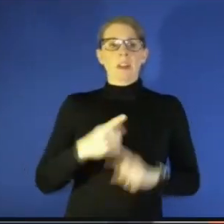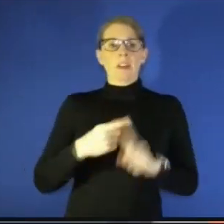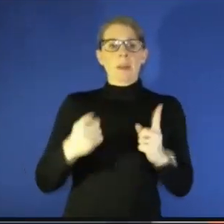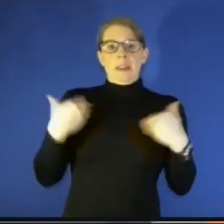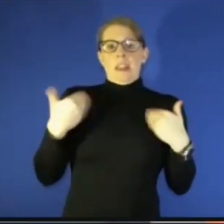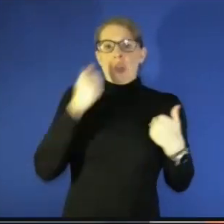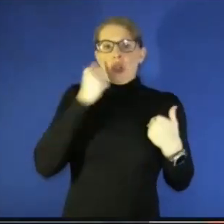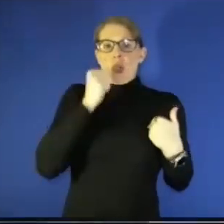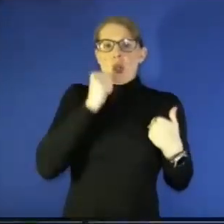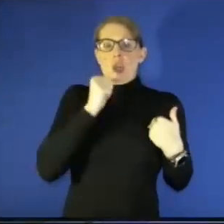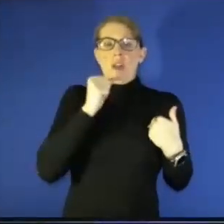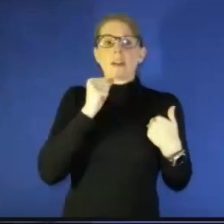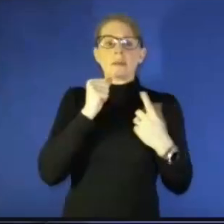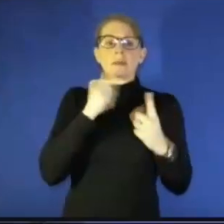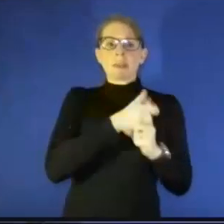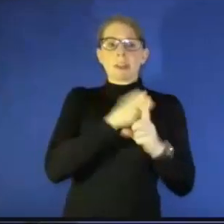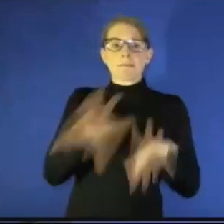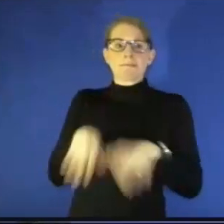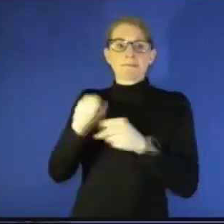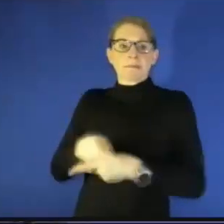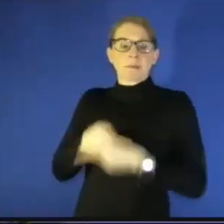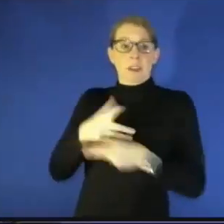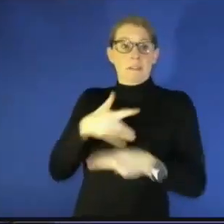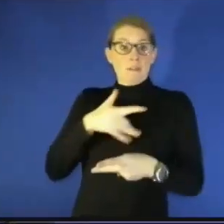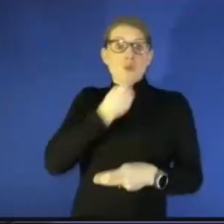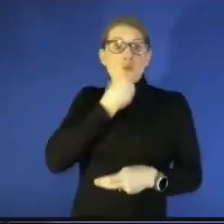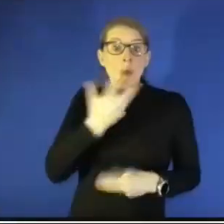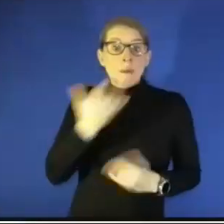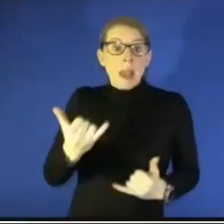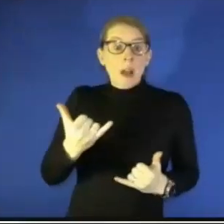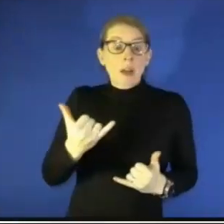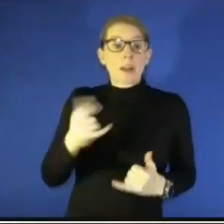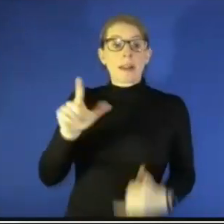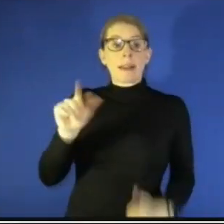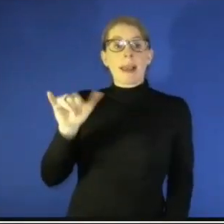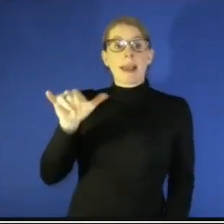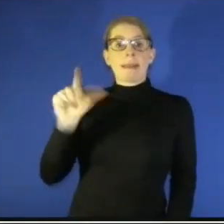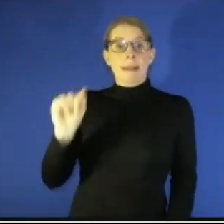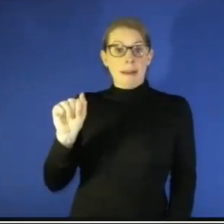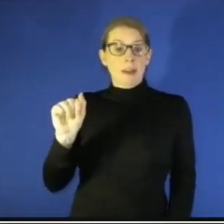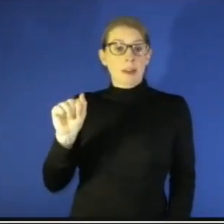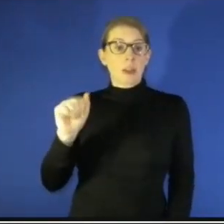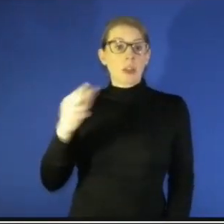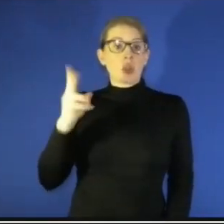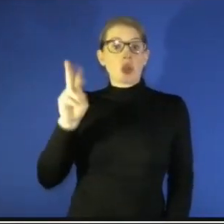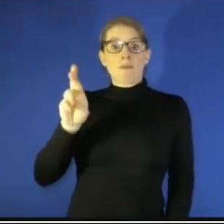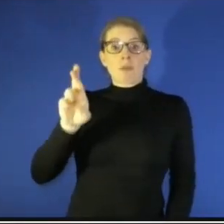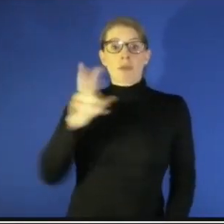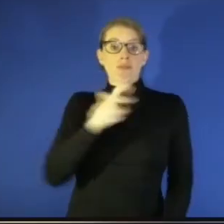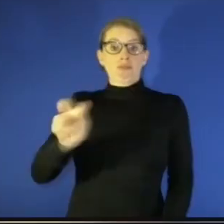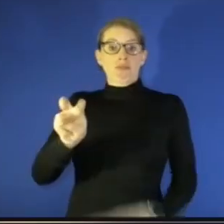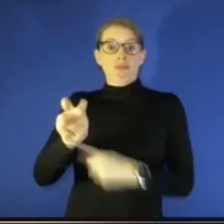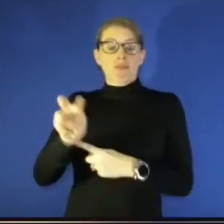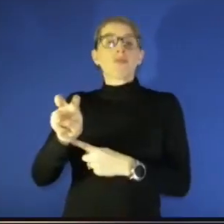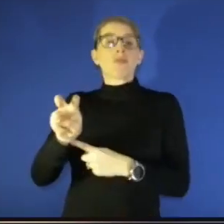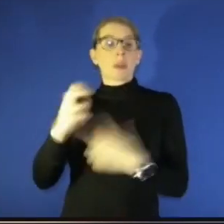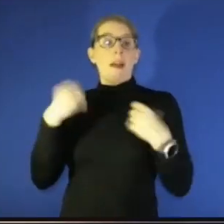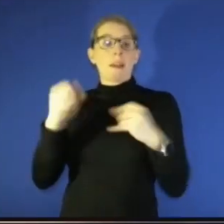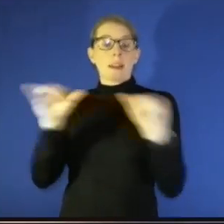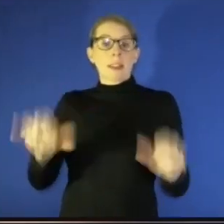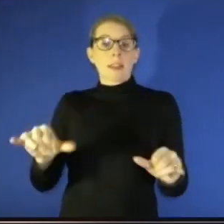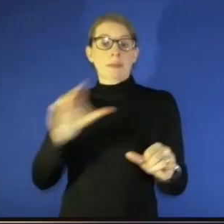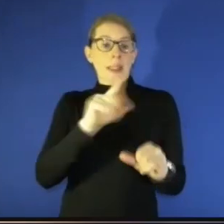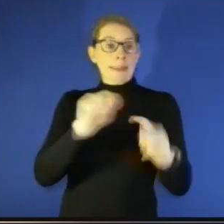came under his care. You feel warm now? 10-year-old Layla Huber was transferred to the health system and Dr. Ebersole's team after